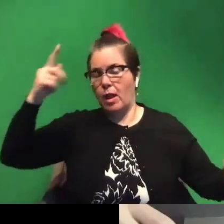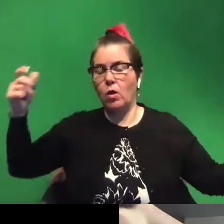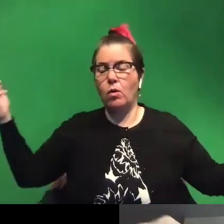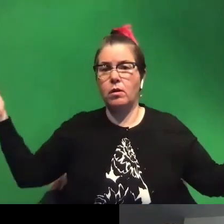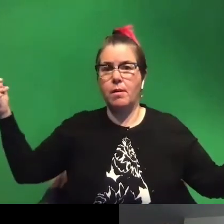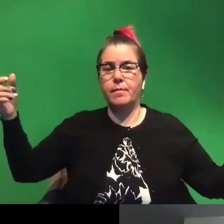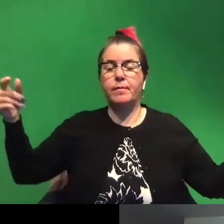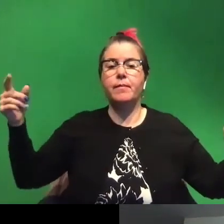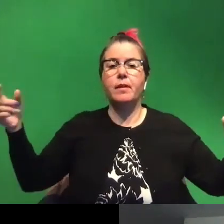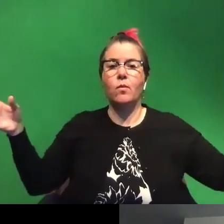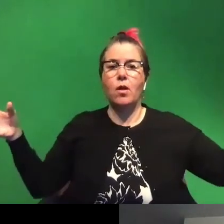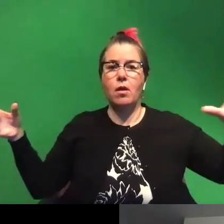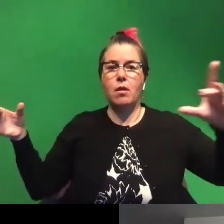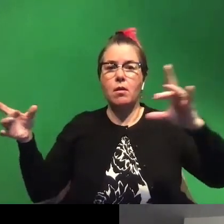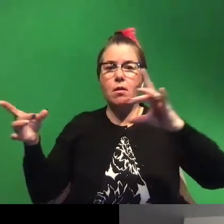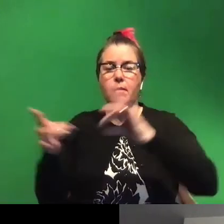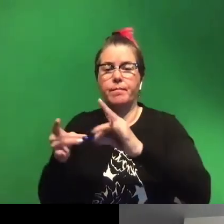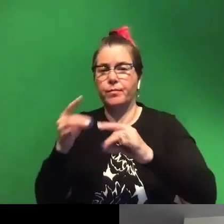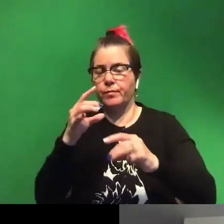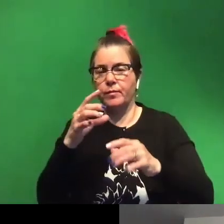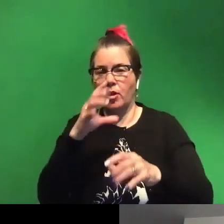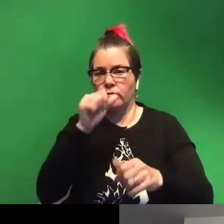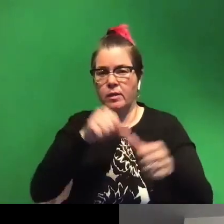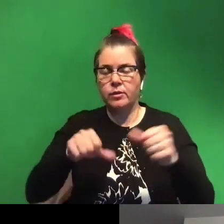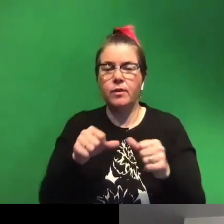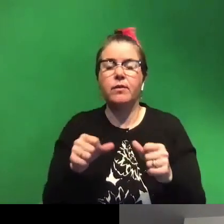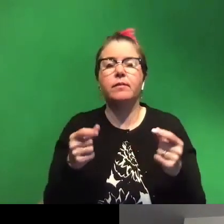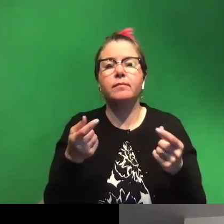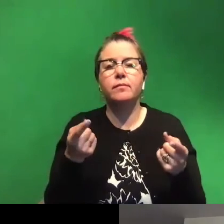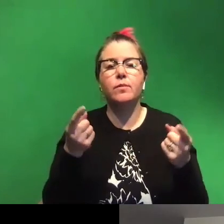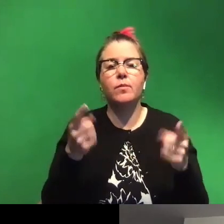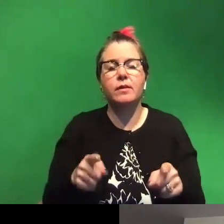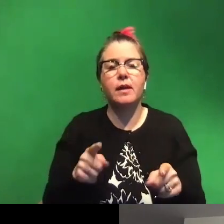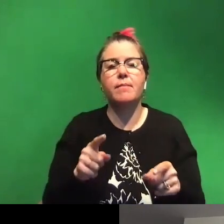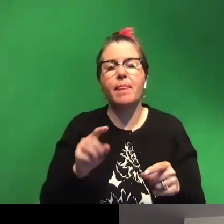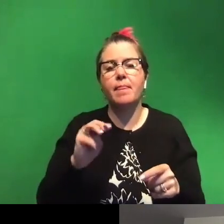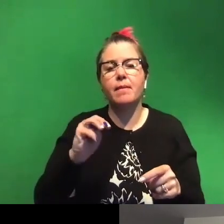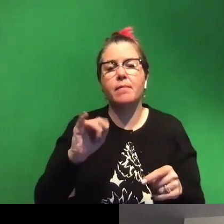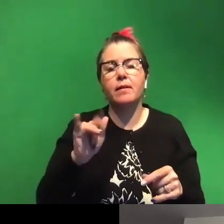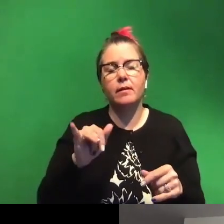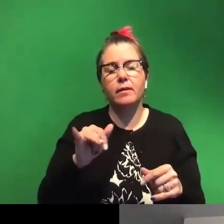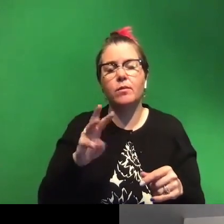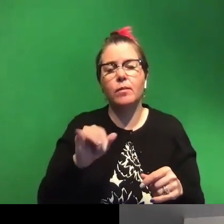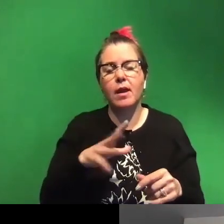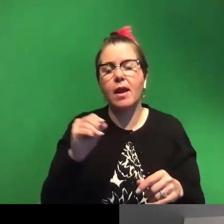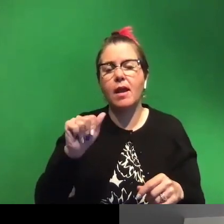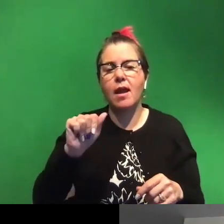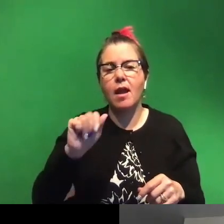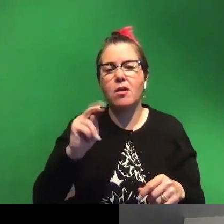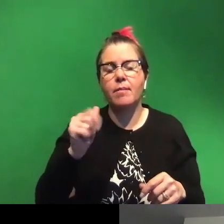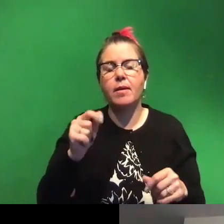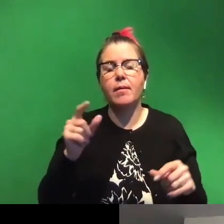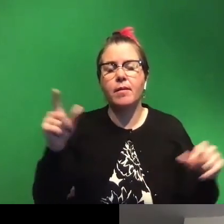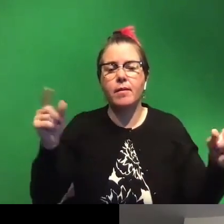they can attract each other. And that's what's happening within the Milky Way and Andromeda. Like, both galaxies are being attracted, but